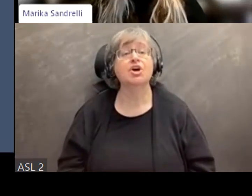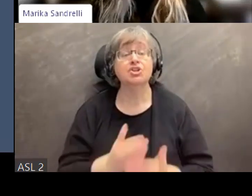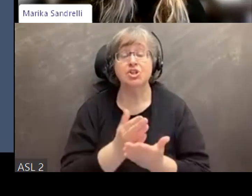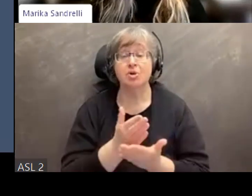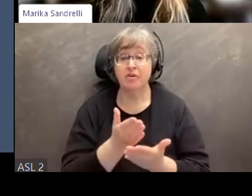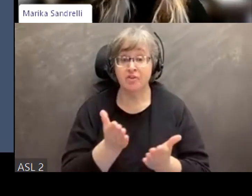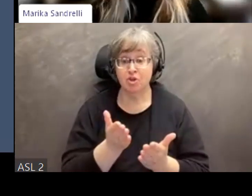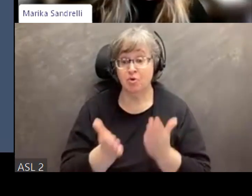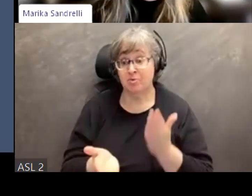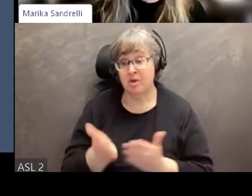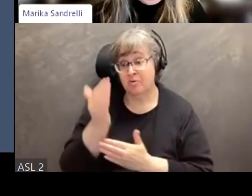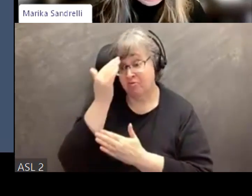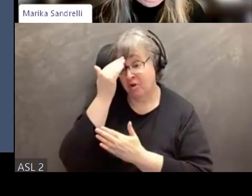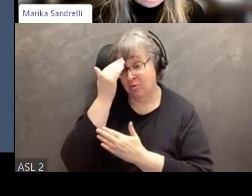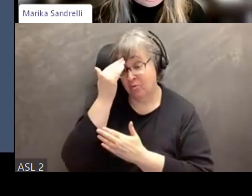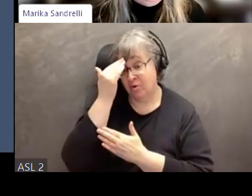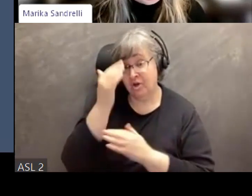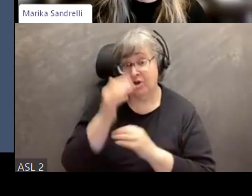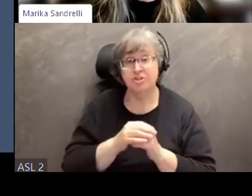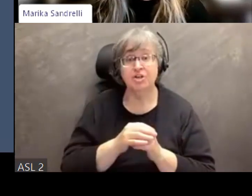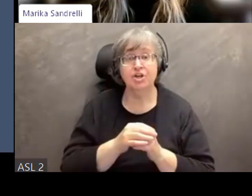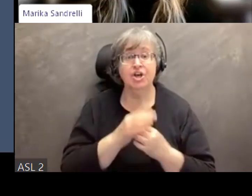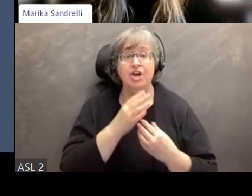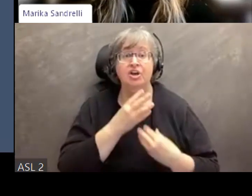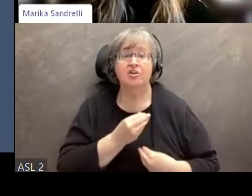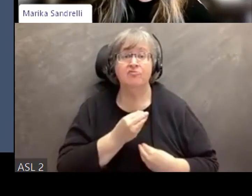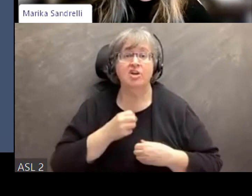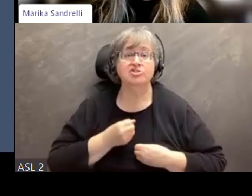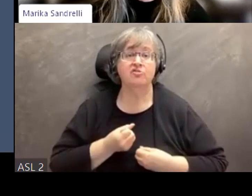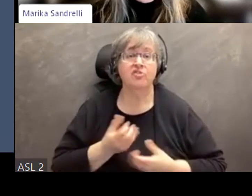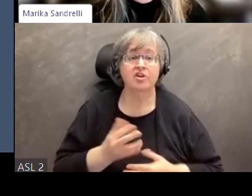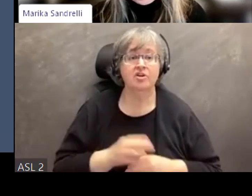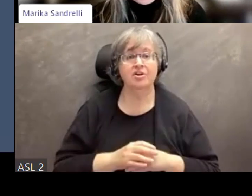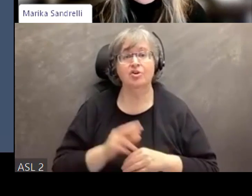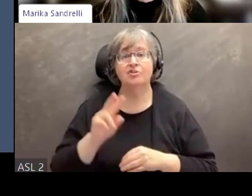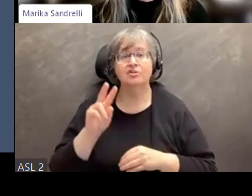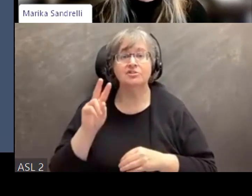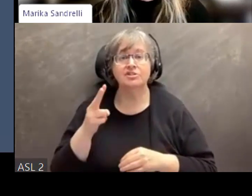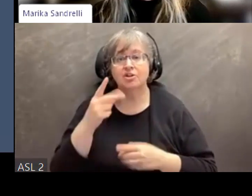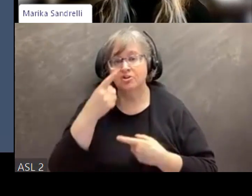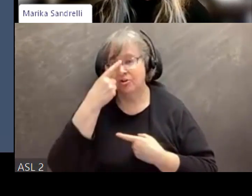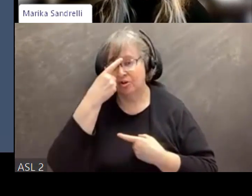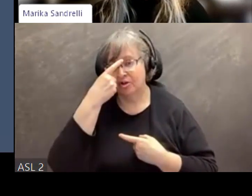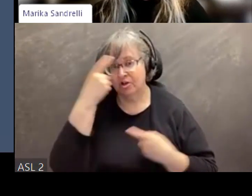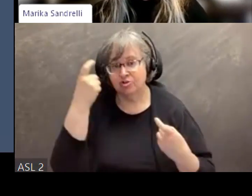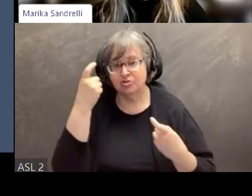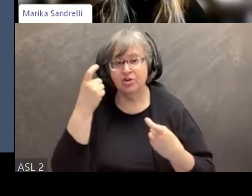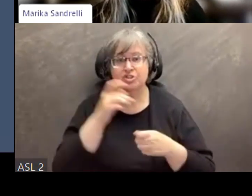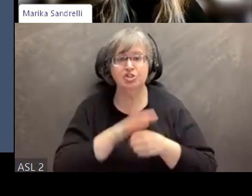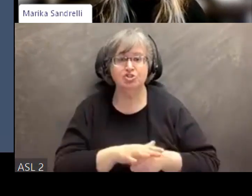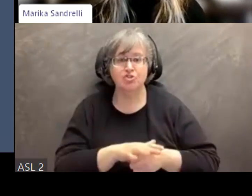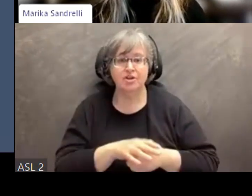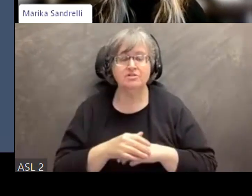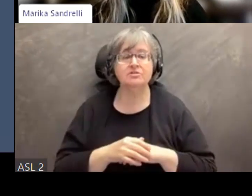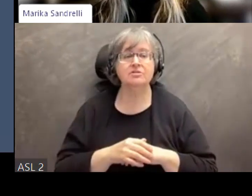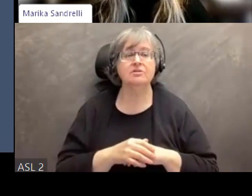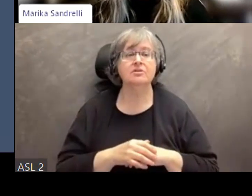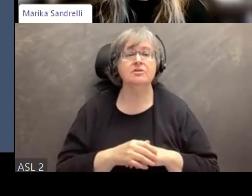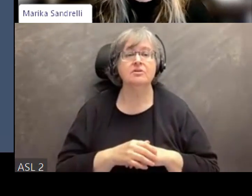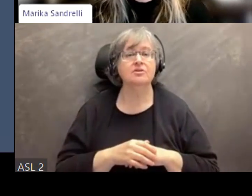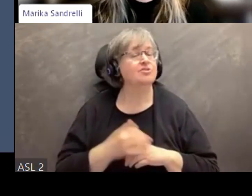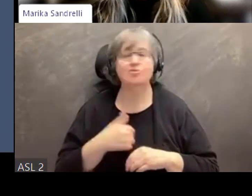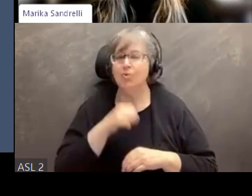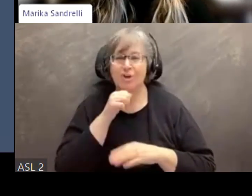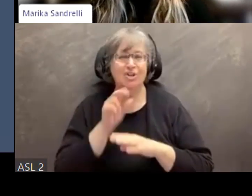So some of you may be aware of compassion fatigue or secondary traumatic stress or